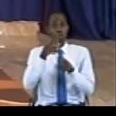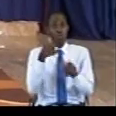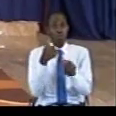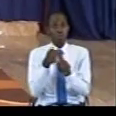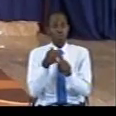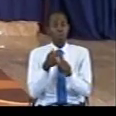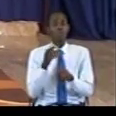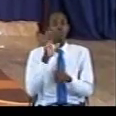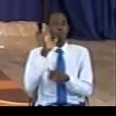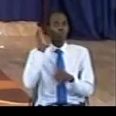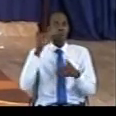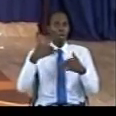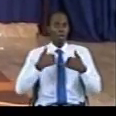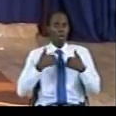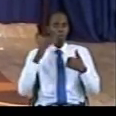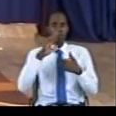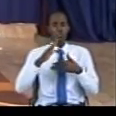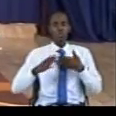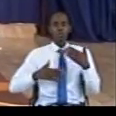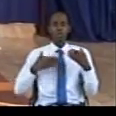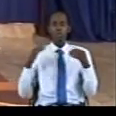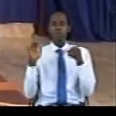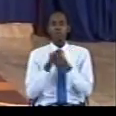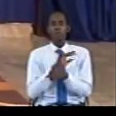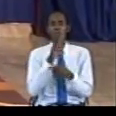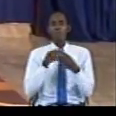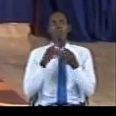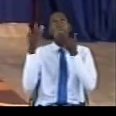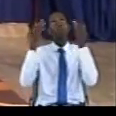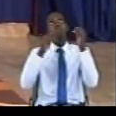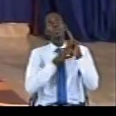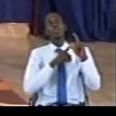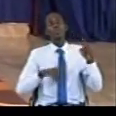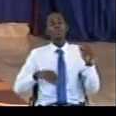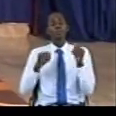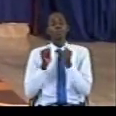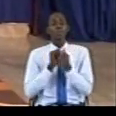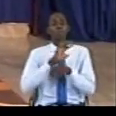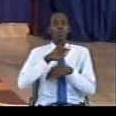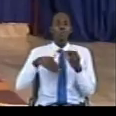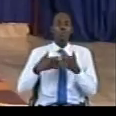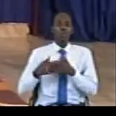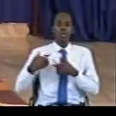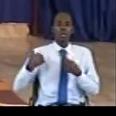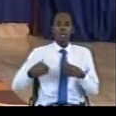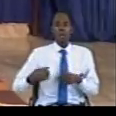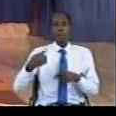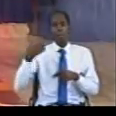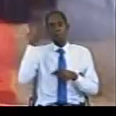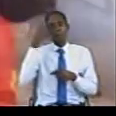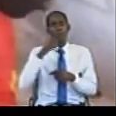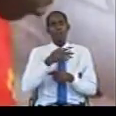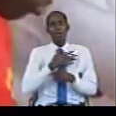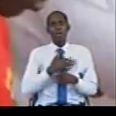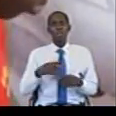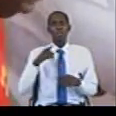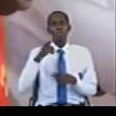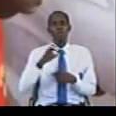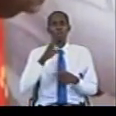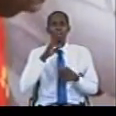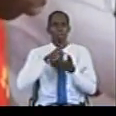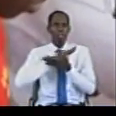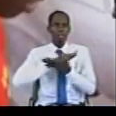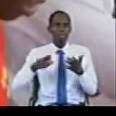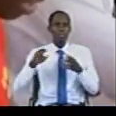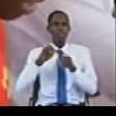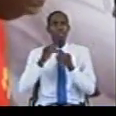joy full when you're serving the Lord with all your heart, with all your soul, and with all your mind. And when you are transparent in your service to the Lord, and